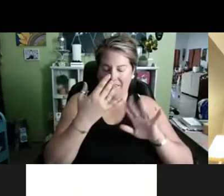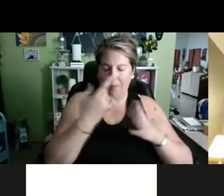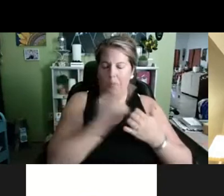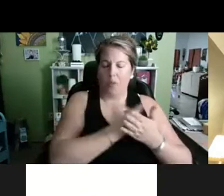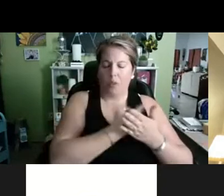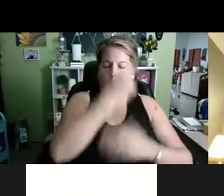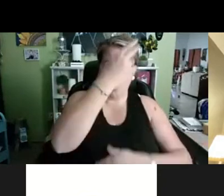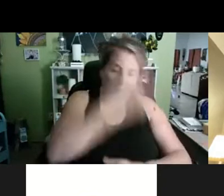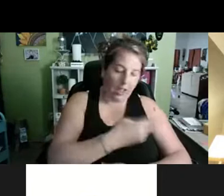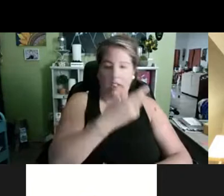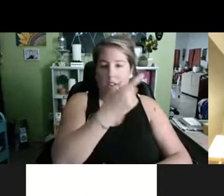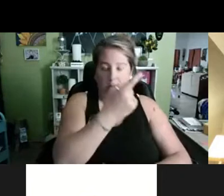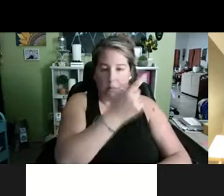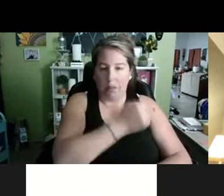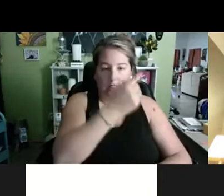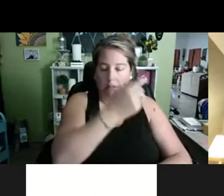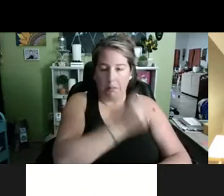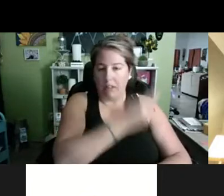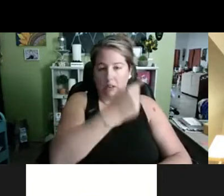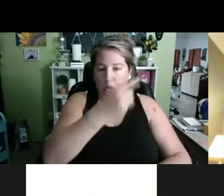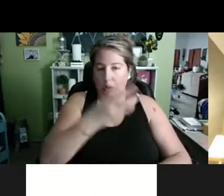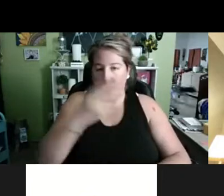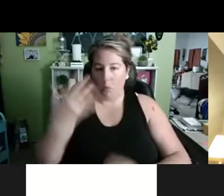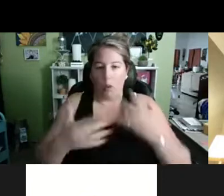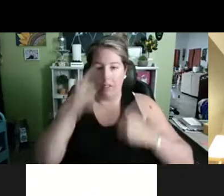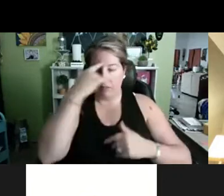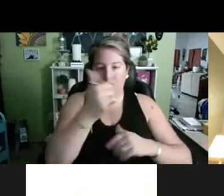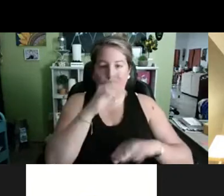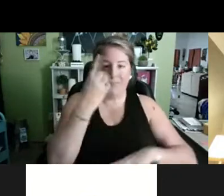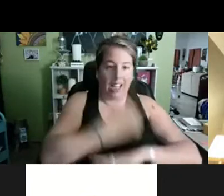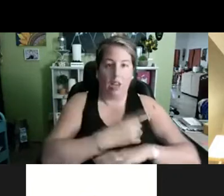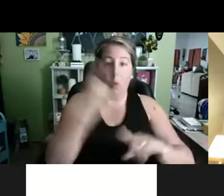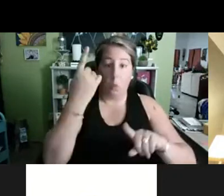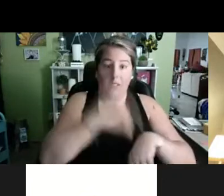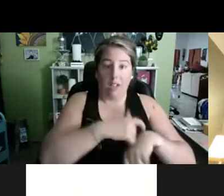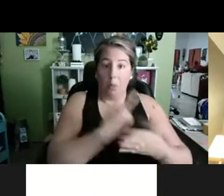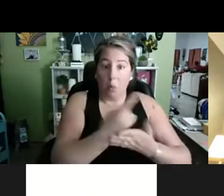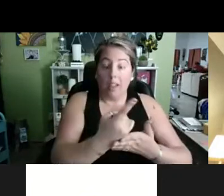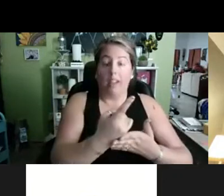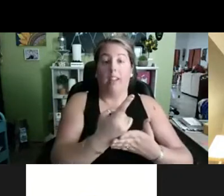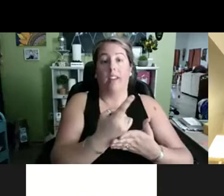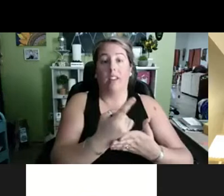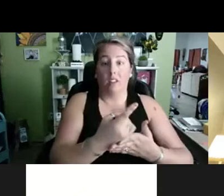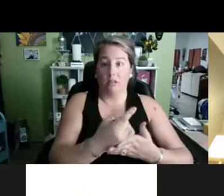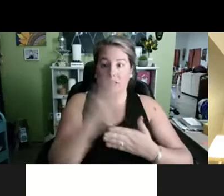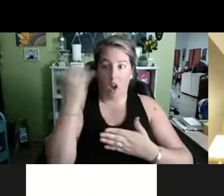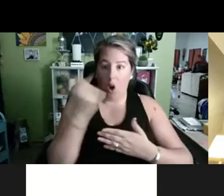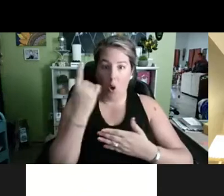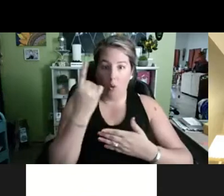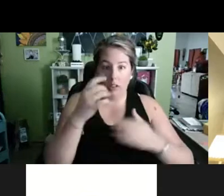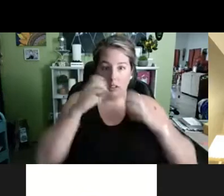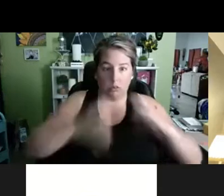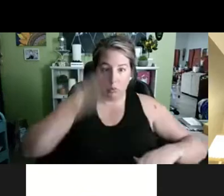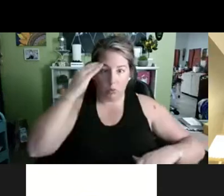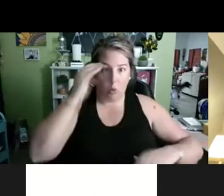want to try out this pilot. Who will opt in for me? And maybe you get 6, 7, 8 people,